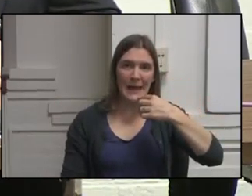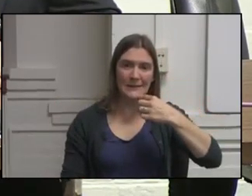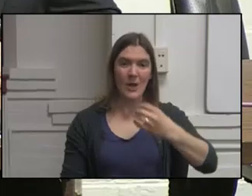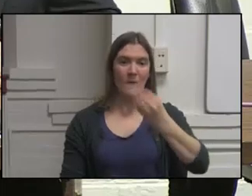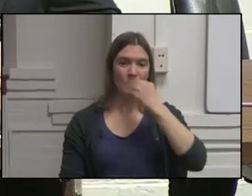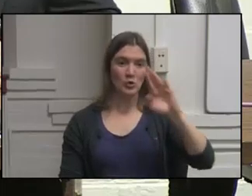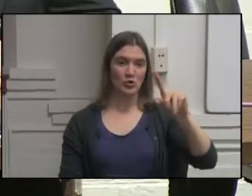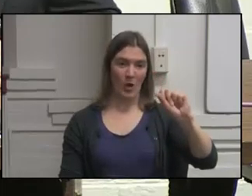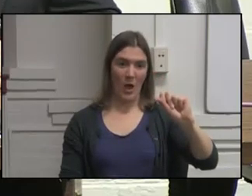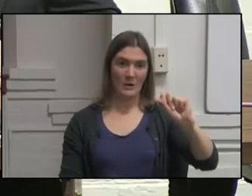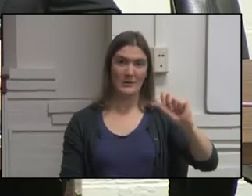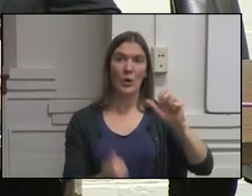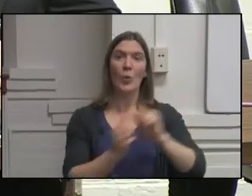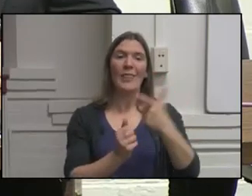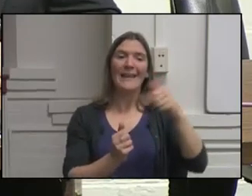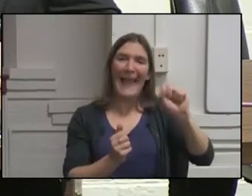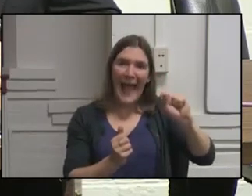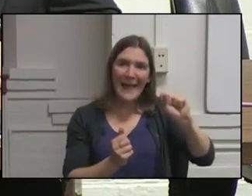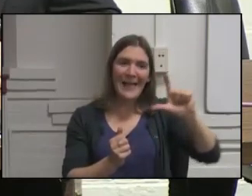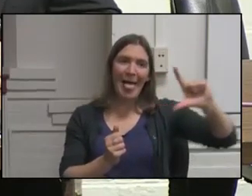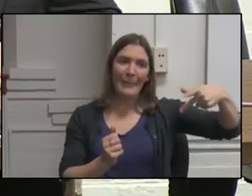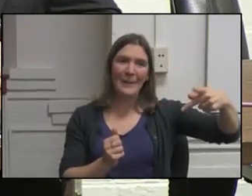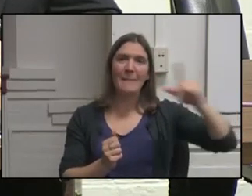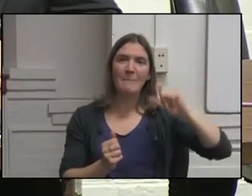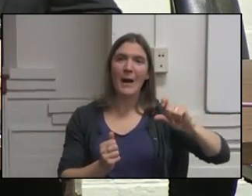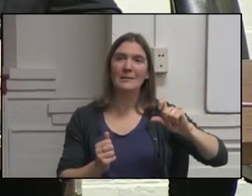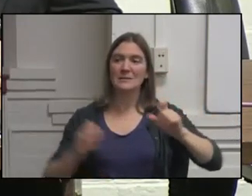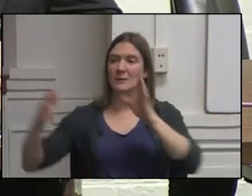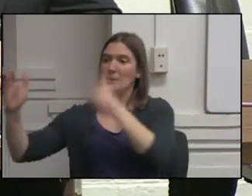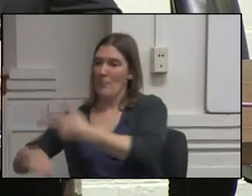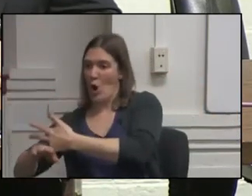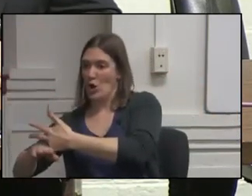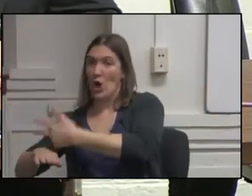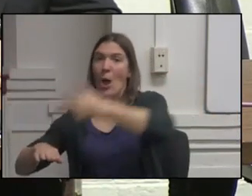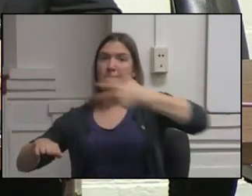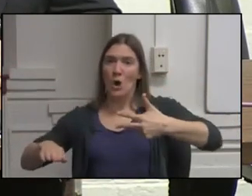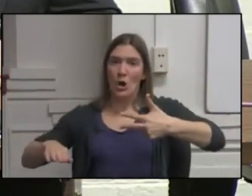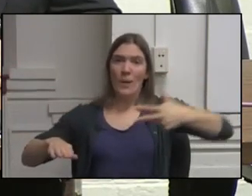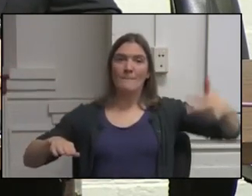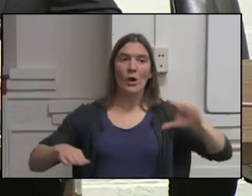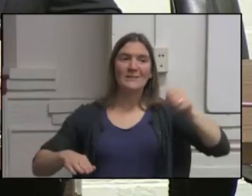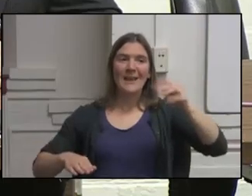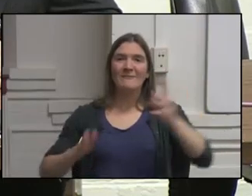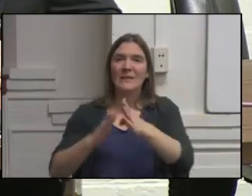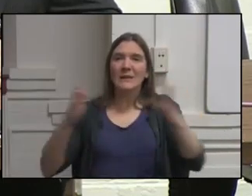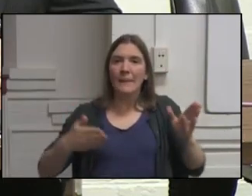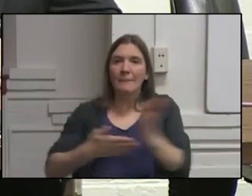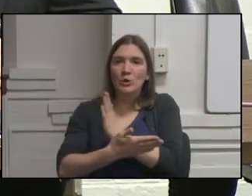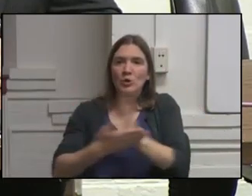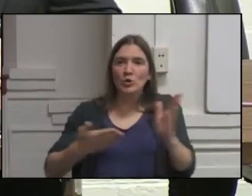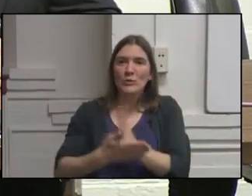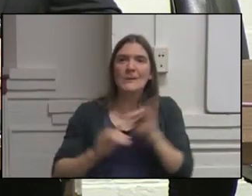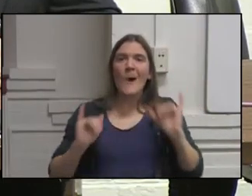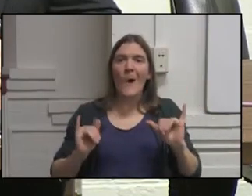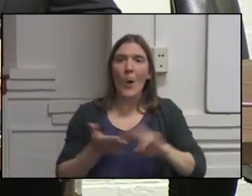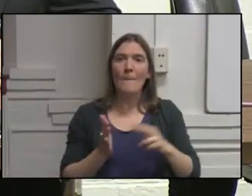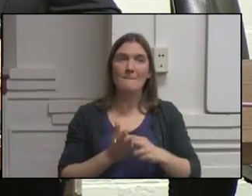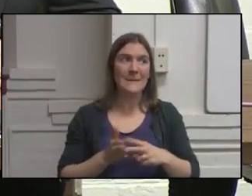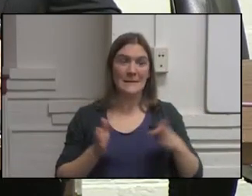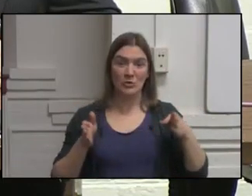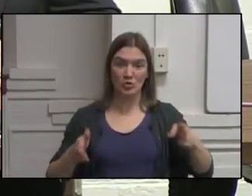food truck that's got propane on it has to have 10 feet between the next, and that's a new policy. That sort of rules out the downtown